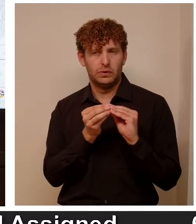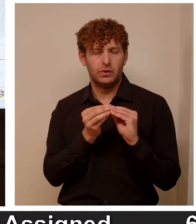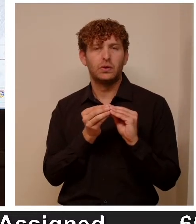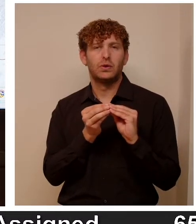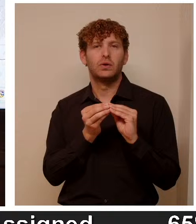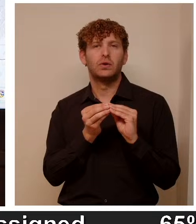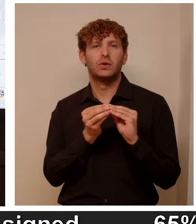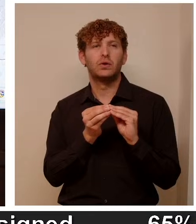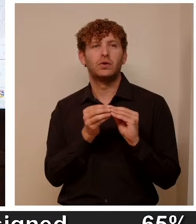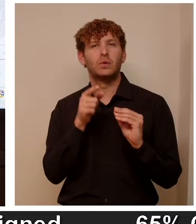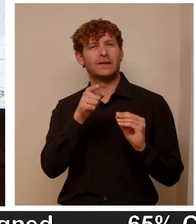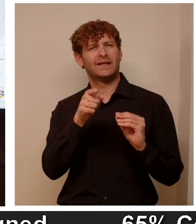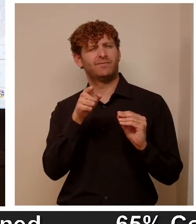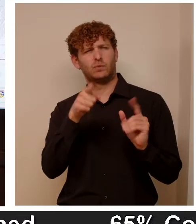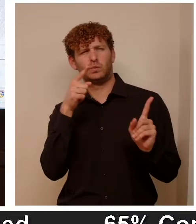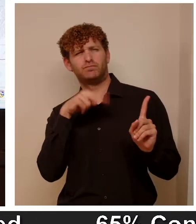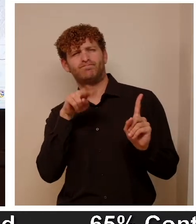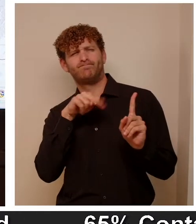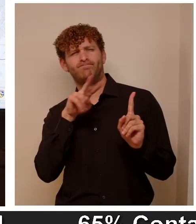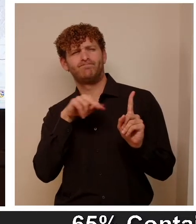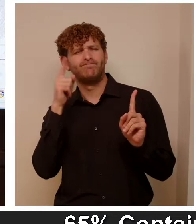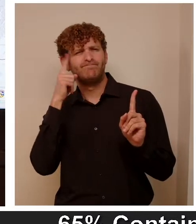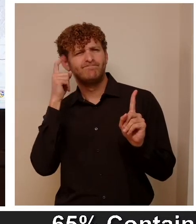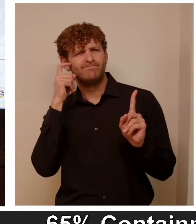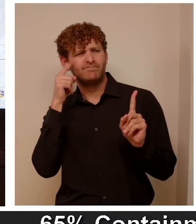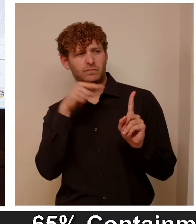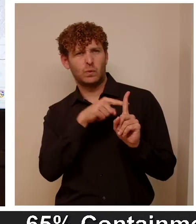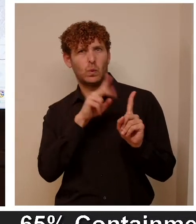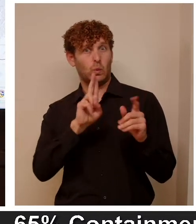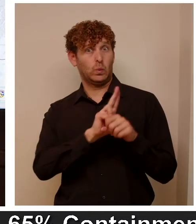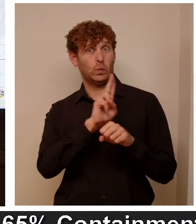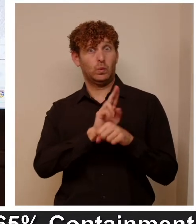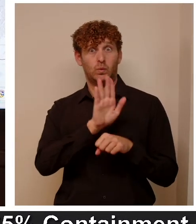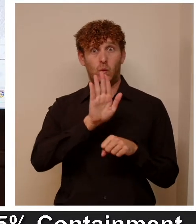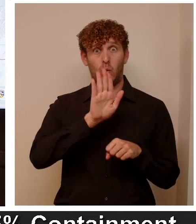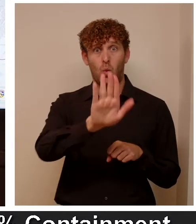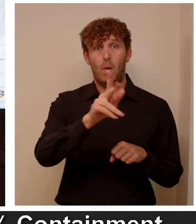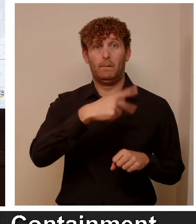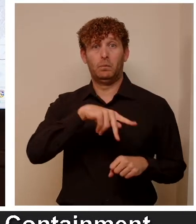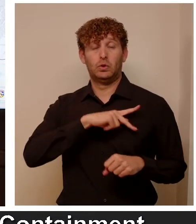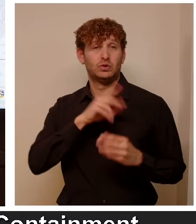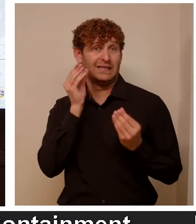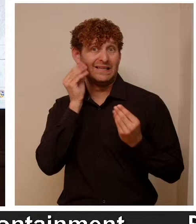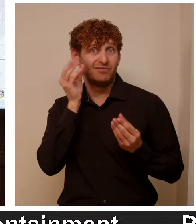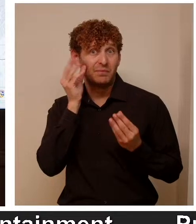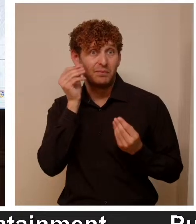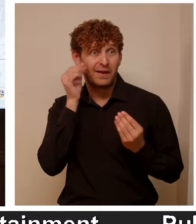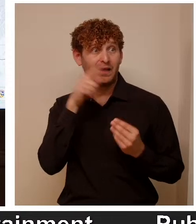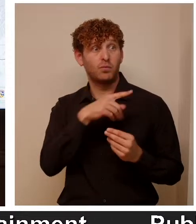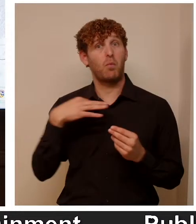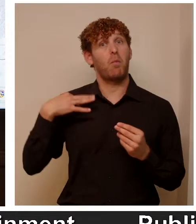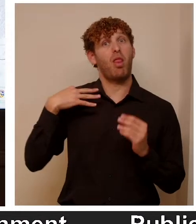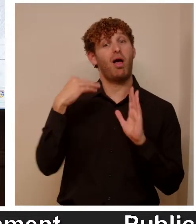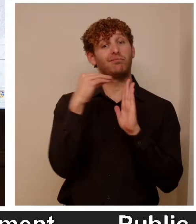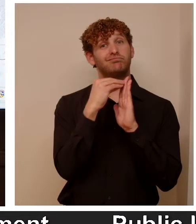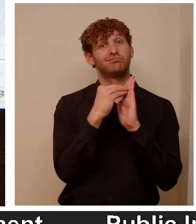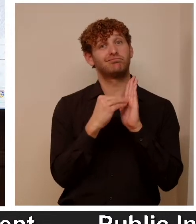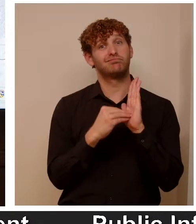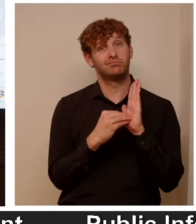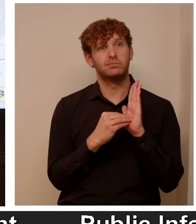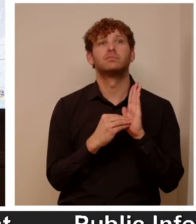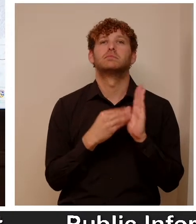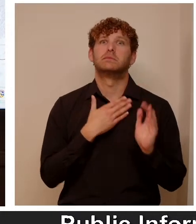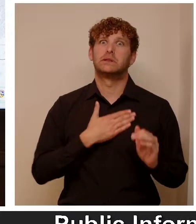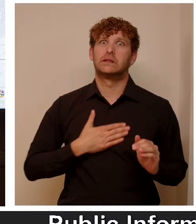If you believe someone may have used your identification or personal information to apply for FEMA assistance, please